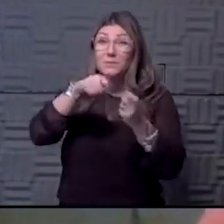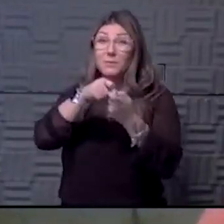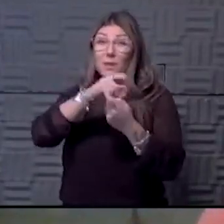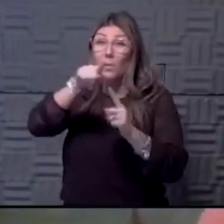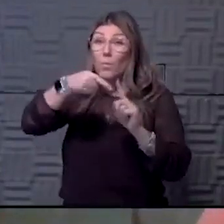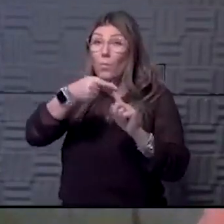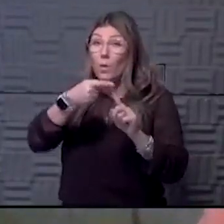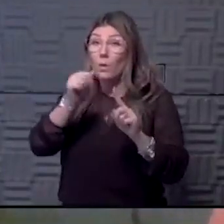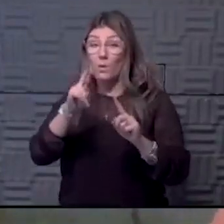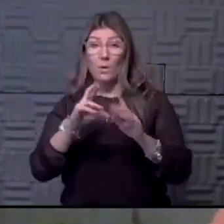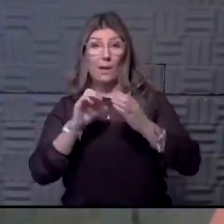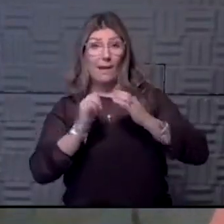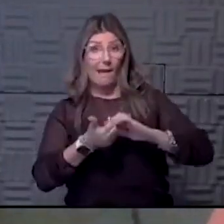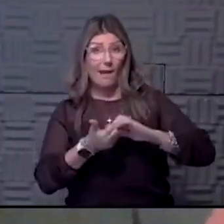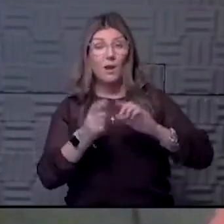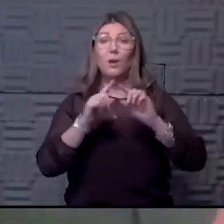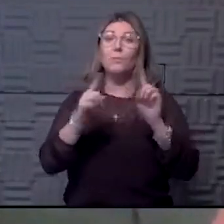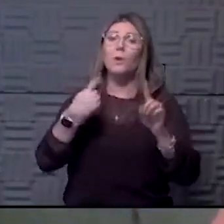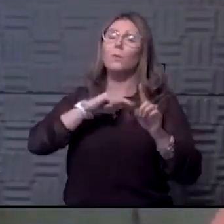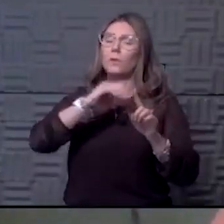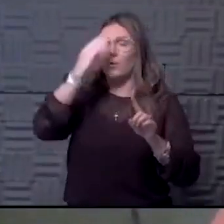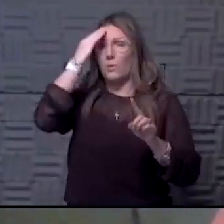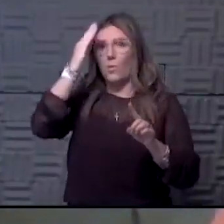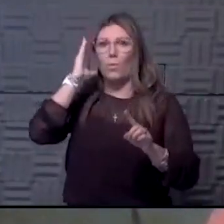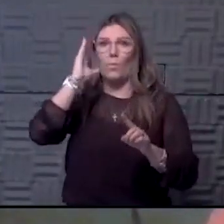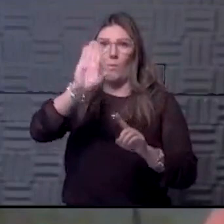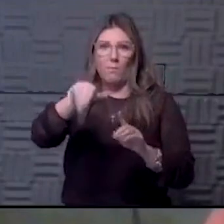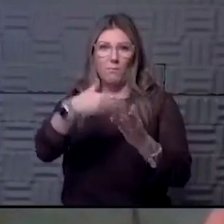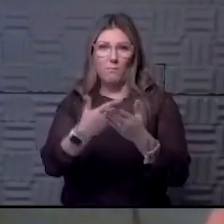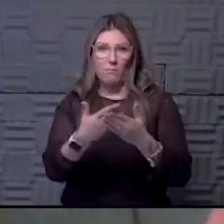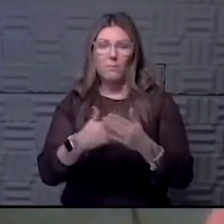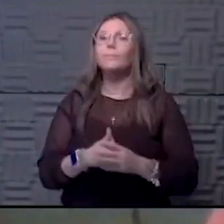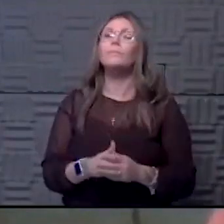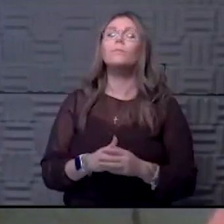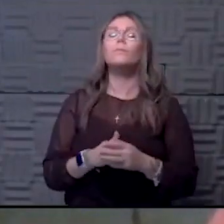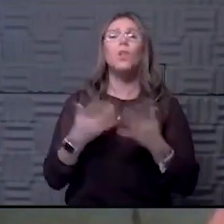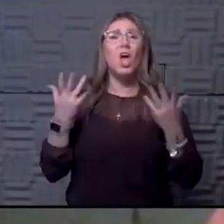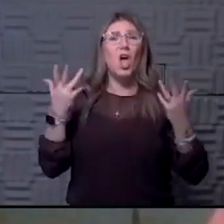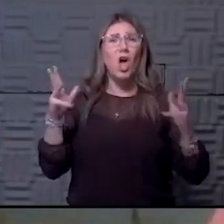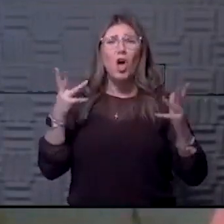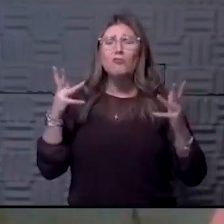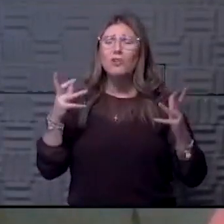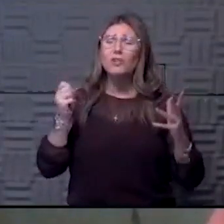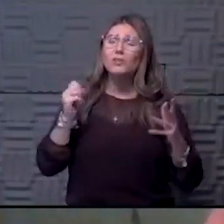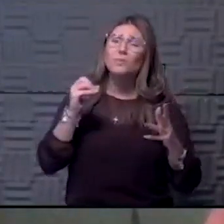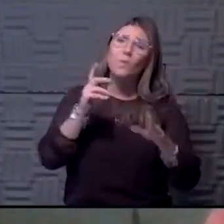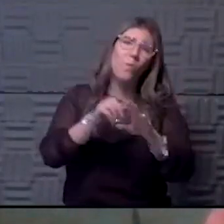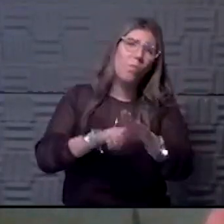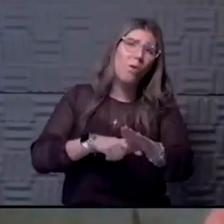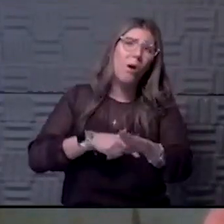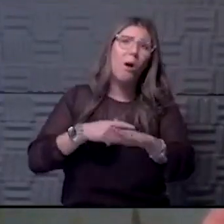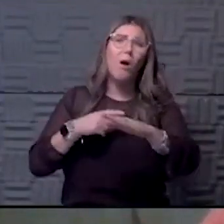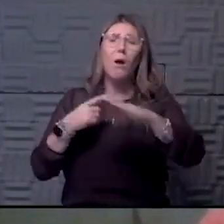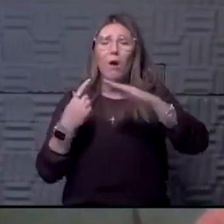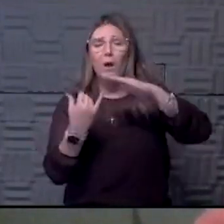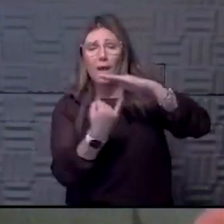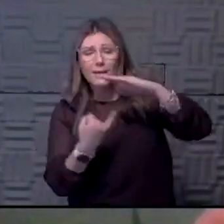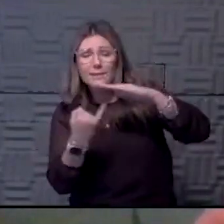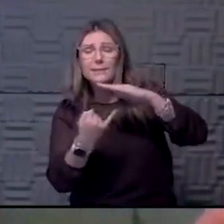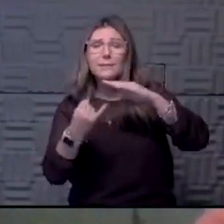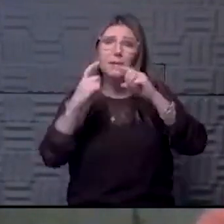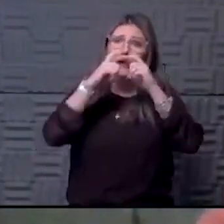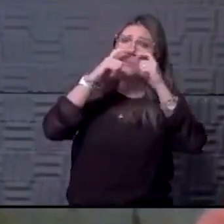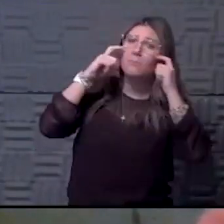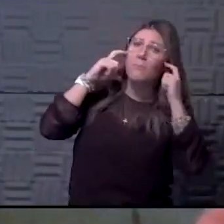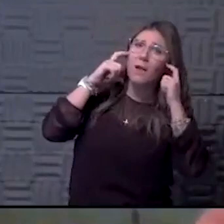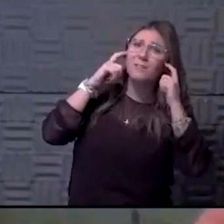know how, but we know that it's coming. And we have already spent so long isolating, masking, doing all the right